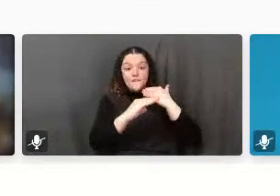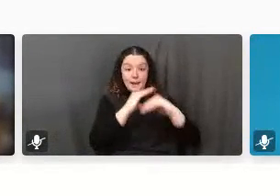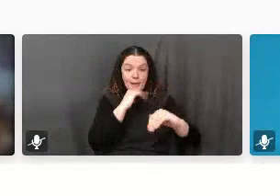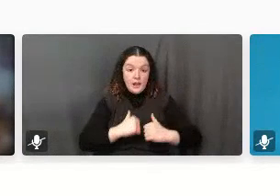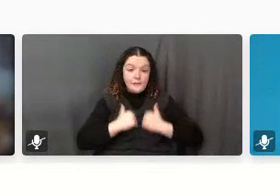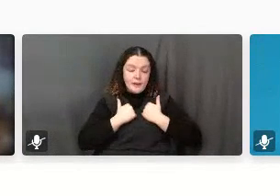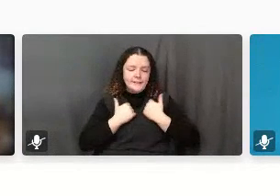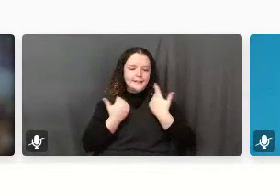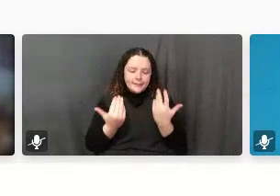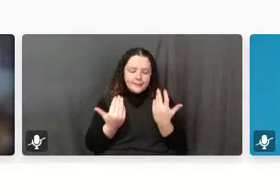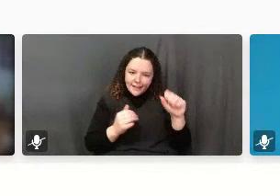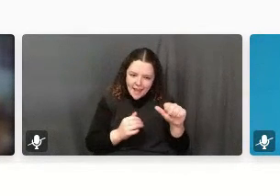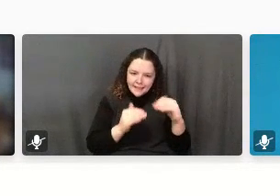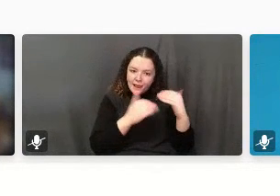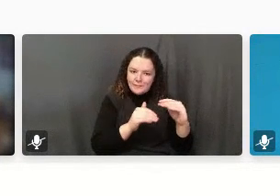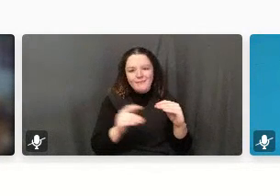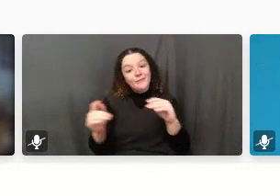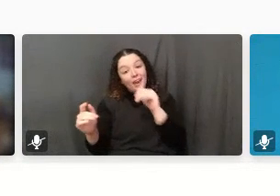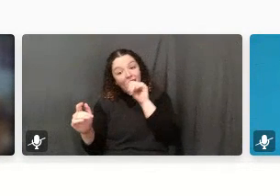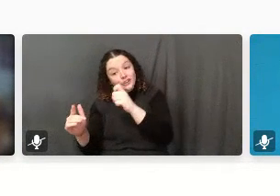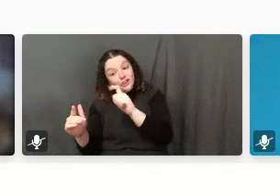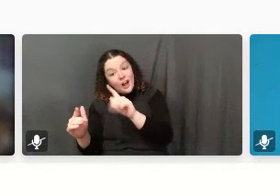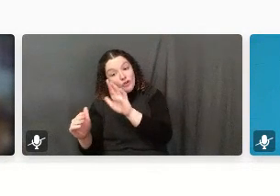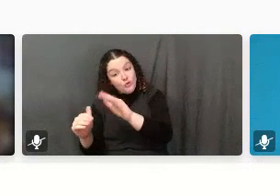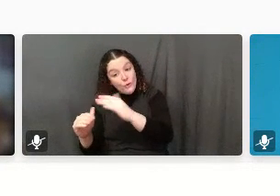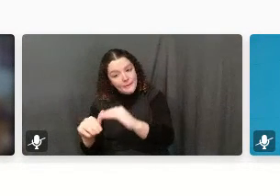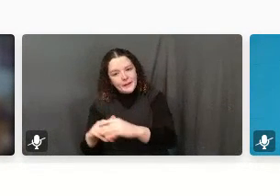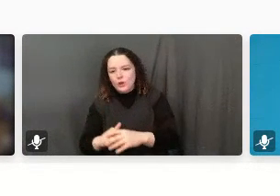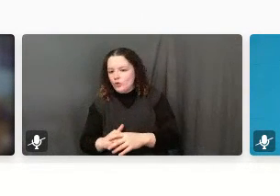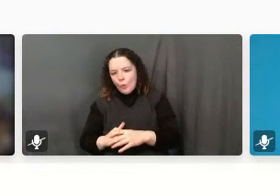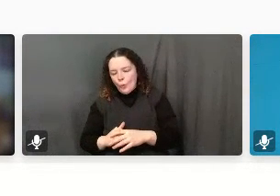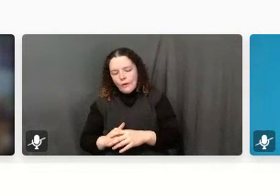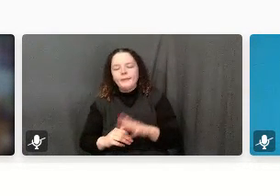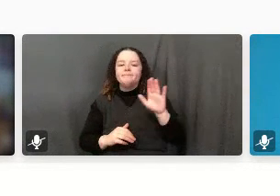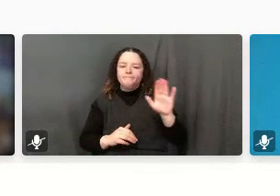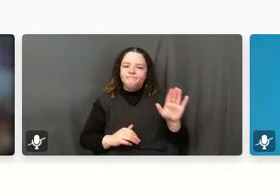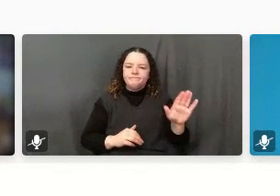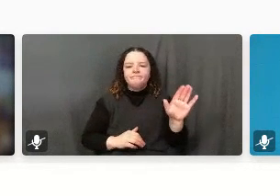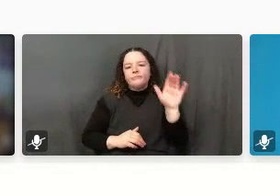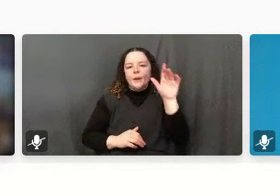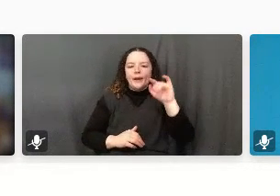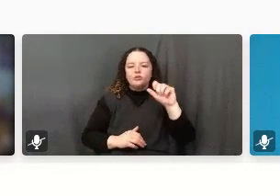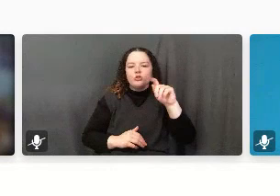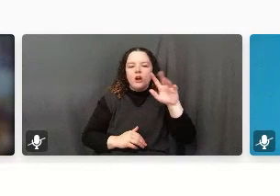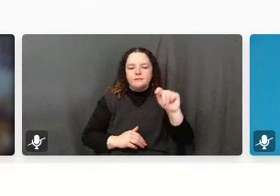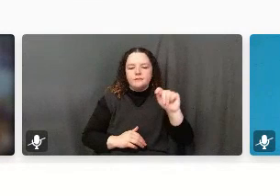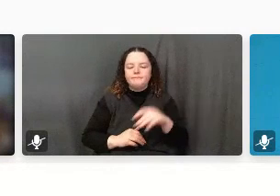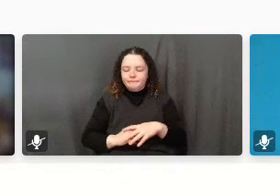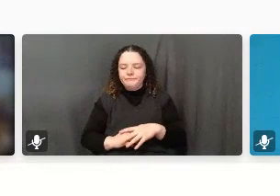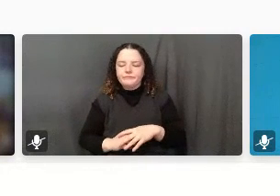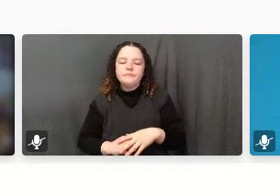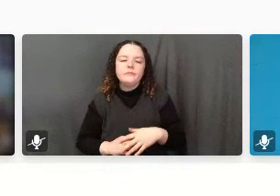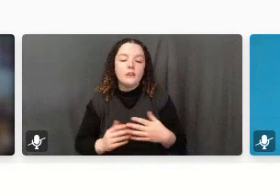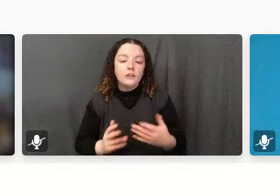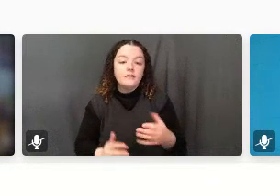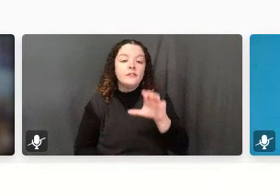there's a limit. No, it's not a Nutshell imposed limit. For Nutshell campaigns, The way that Campaigns is charged to customers, I guess we should